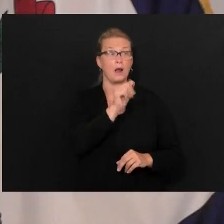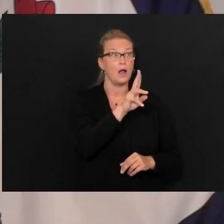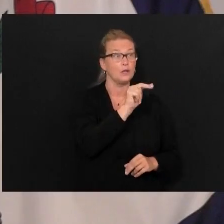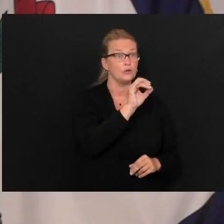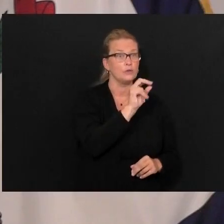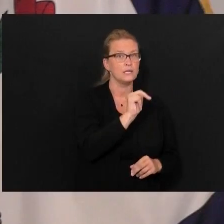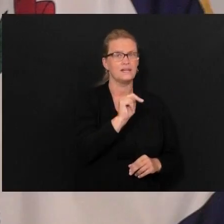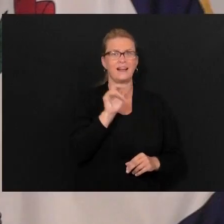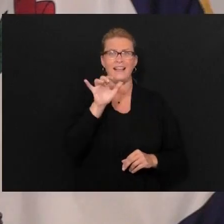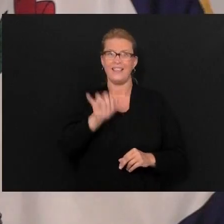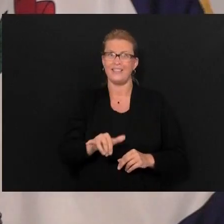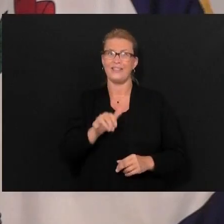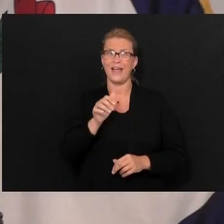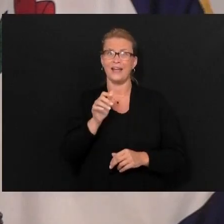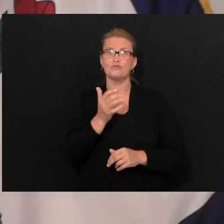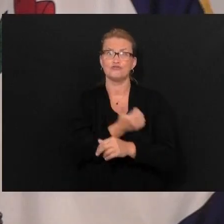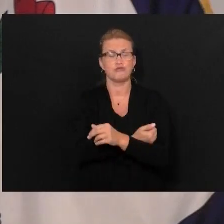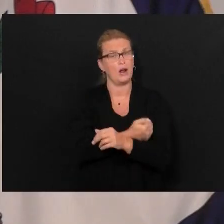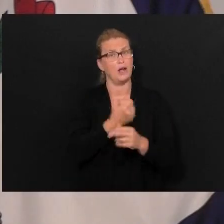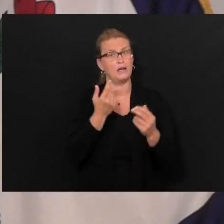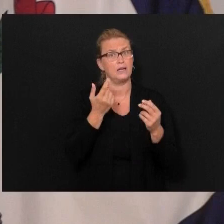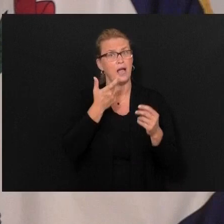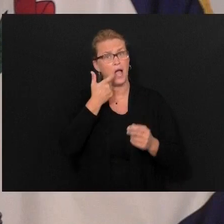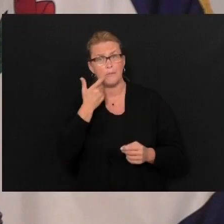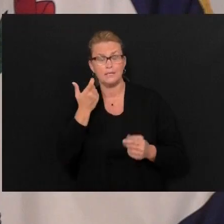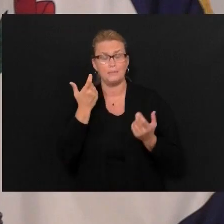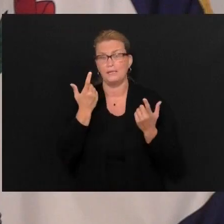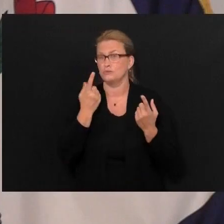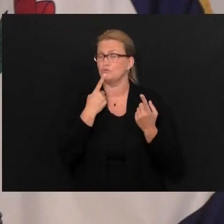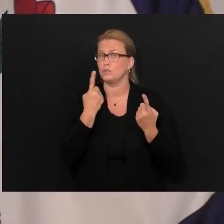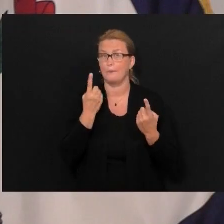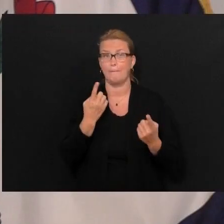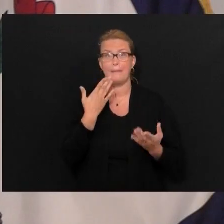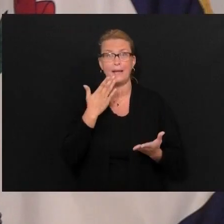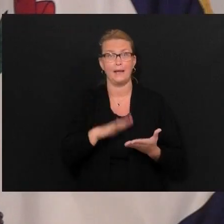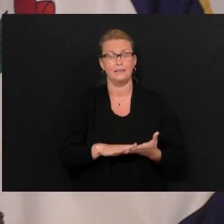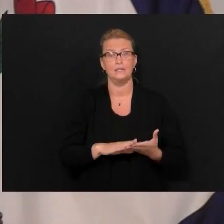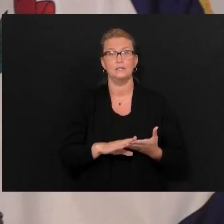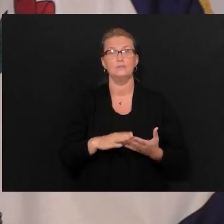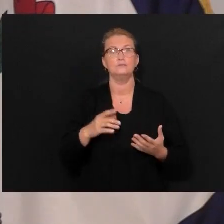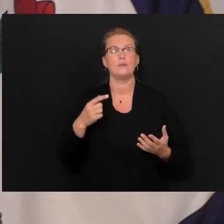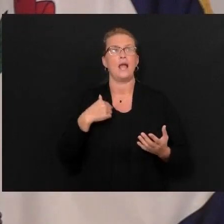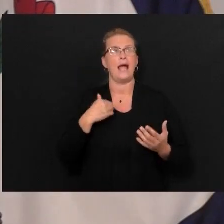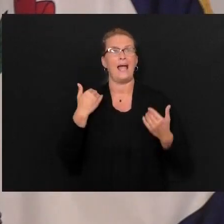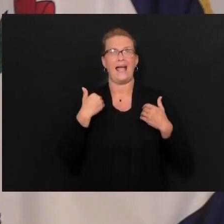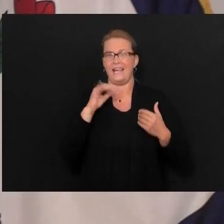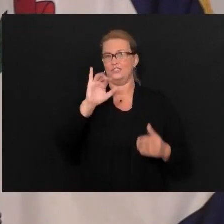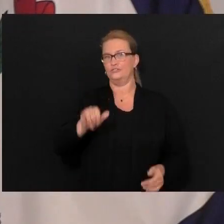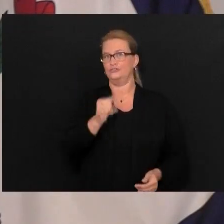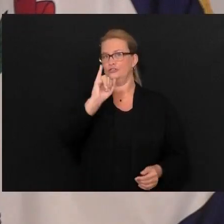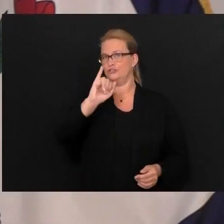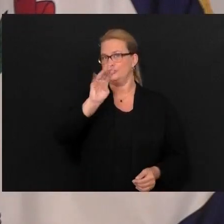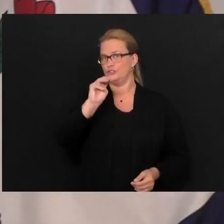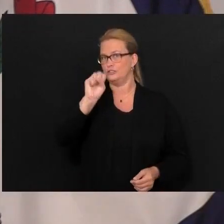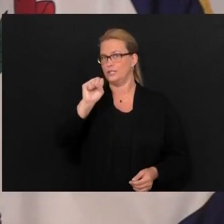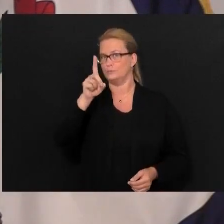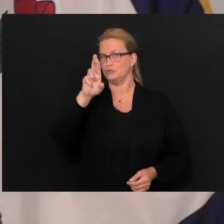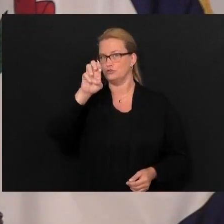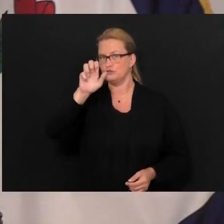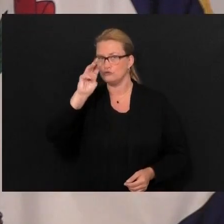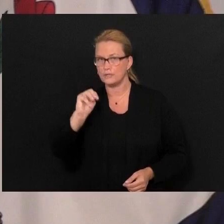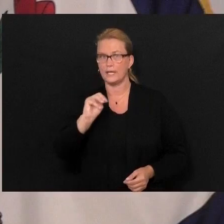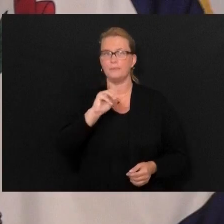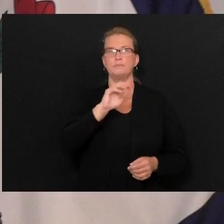of us. Now, in doing so, along the way, we came up with Jim's Dream. It went to Jobs and Hope. We've come up